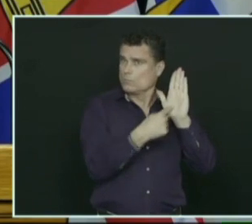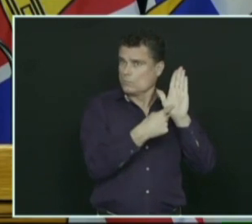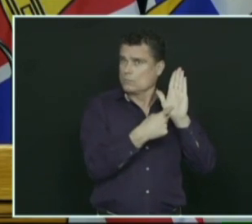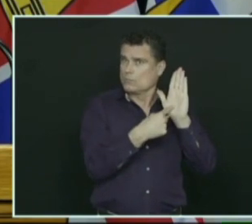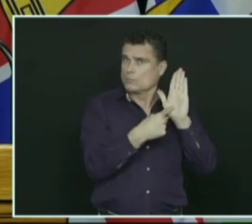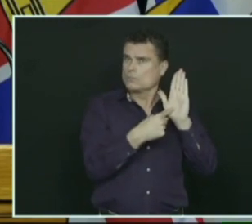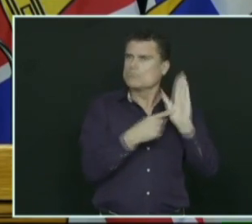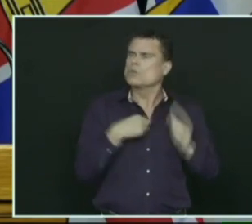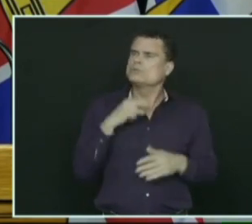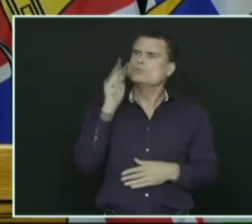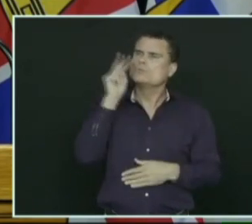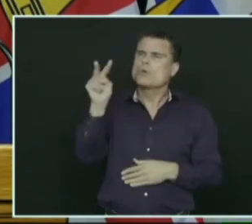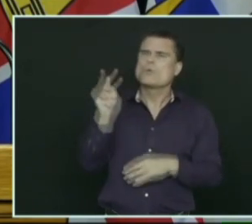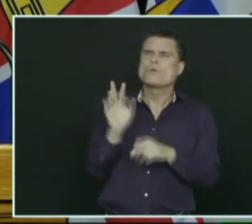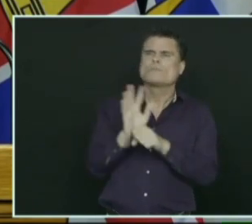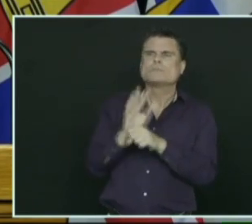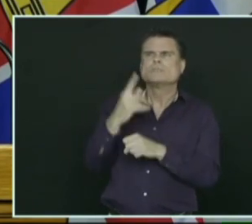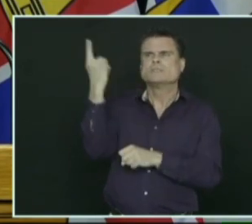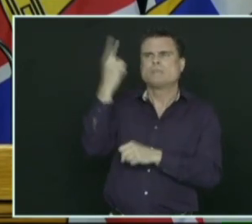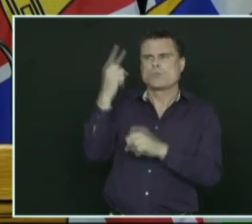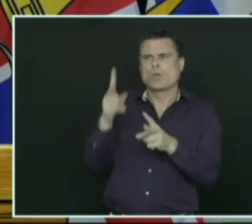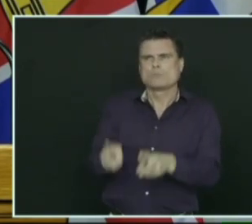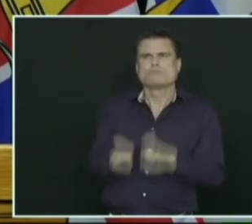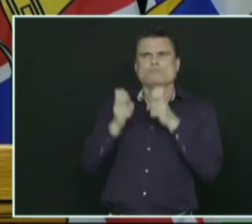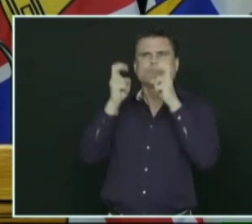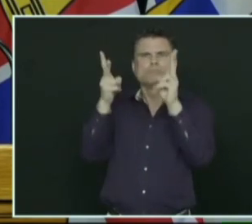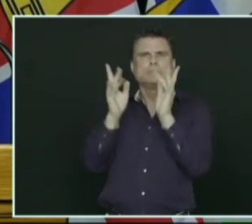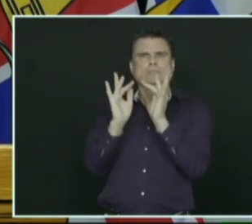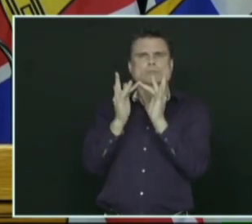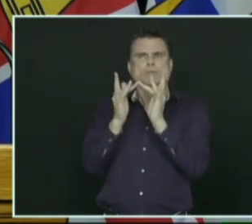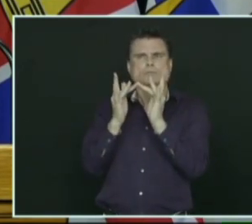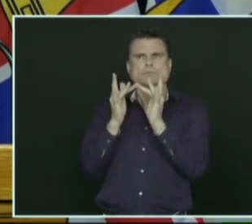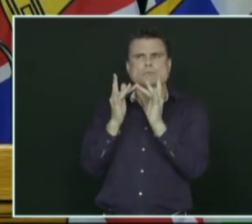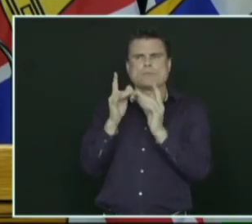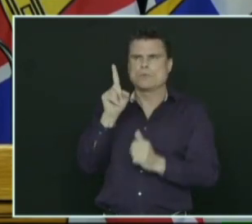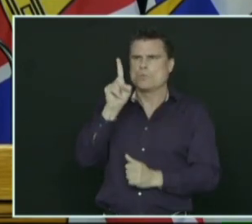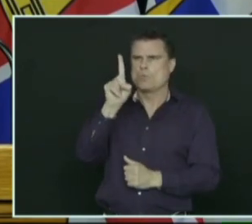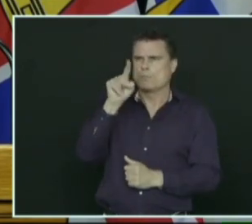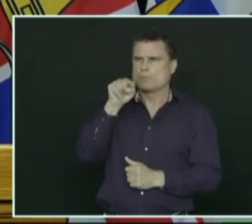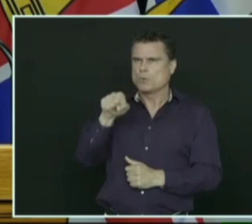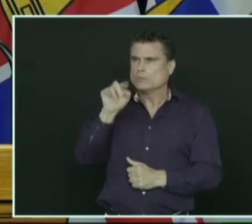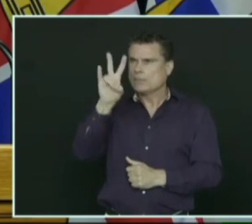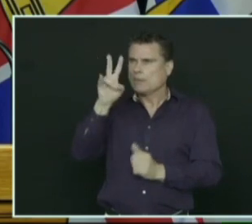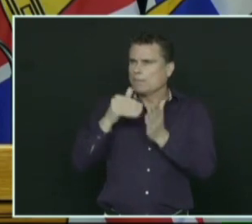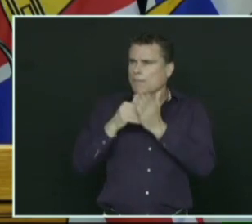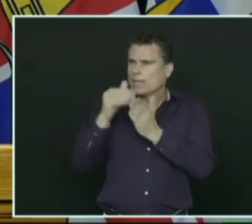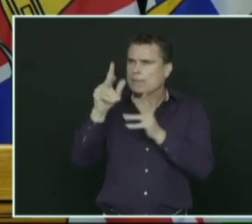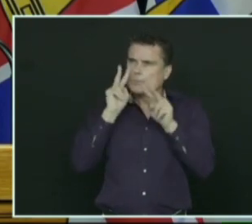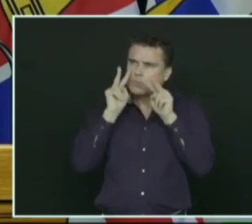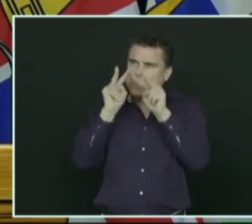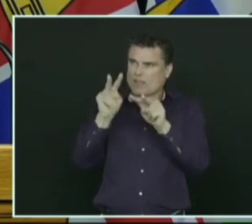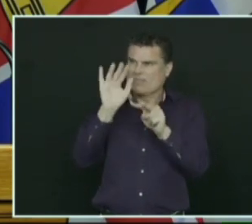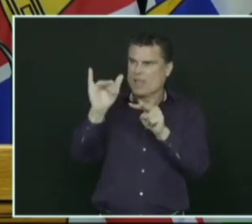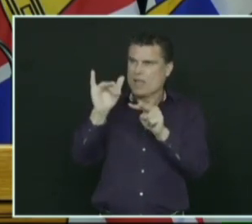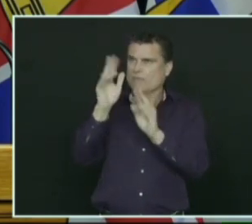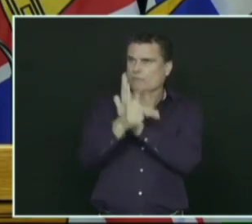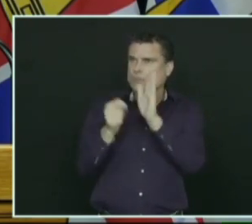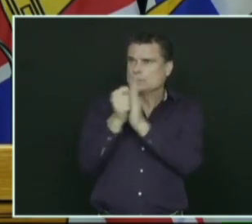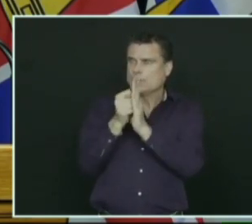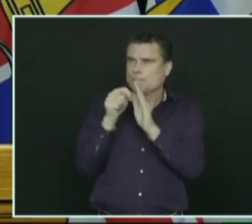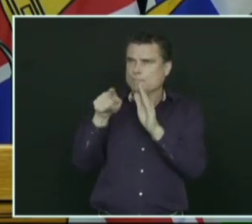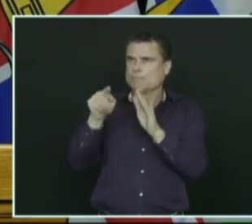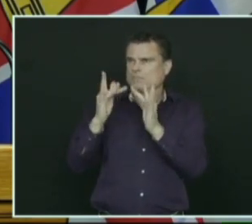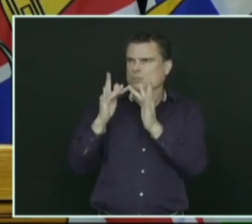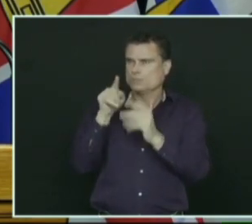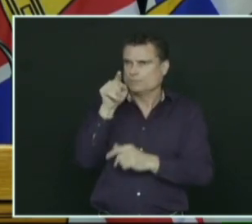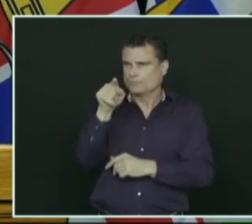outside, but to do it in a way that maintains that distance. We know this virus can't magically jump between people. So when you